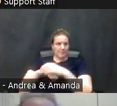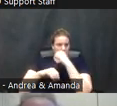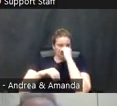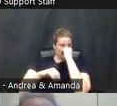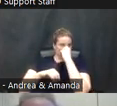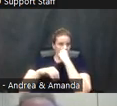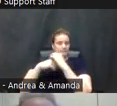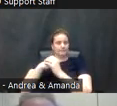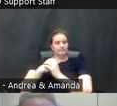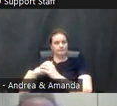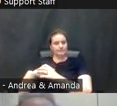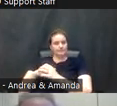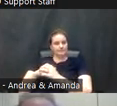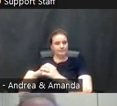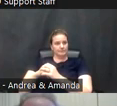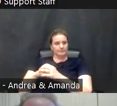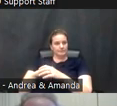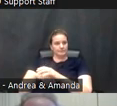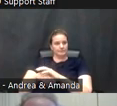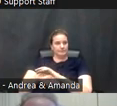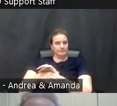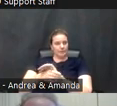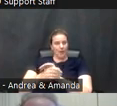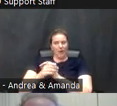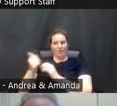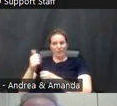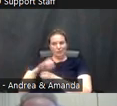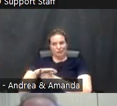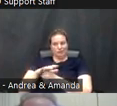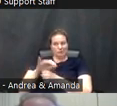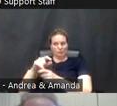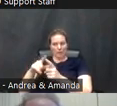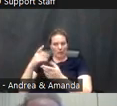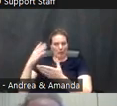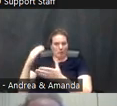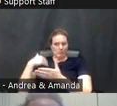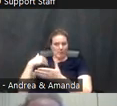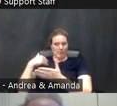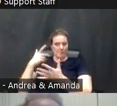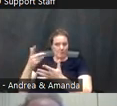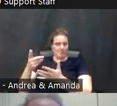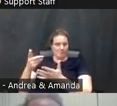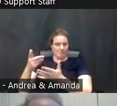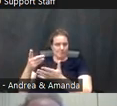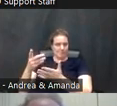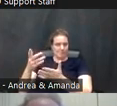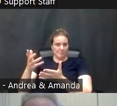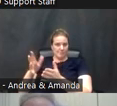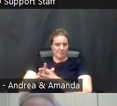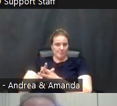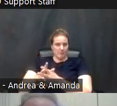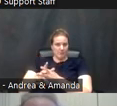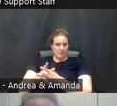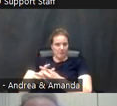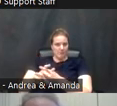Correct. And then there are other jurisdictions that may come up as well, but I don't know that they have a presence. And that was all that